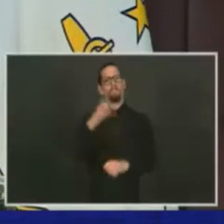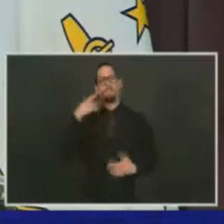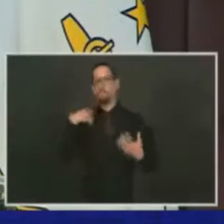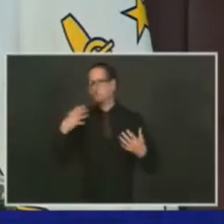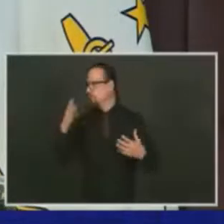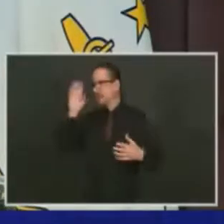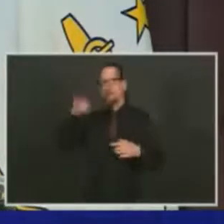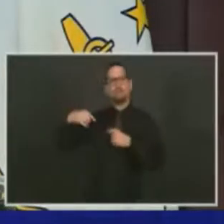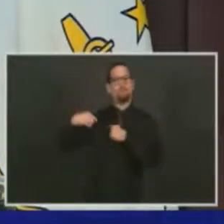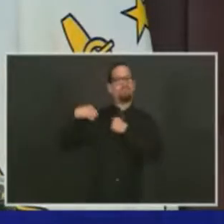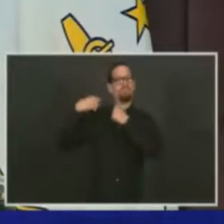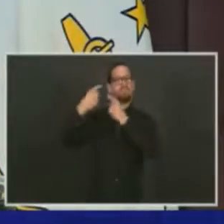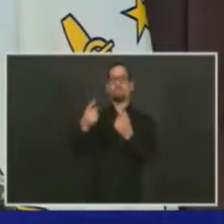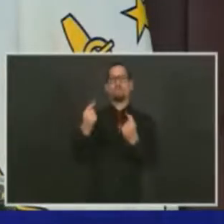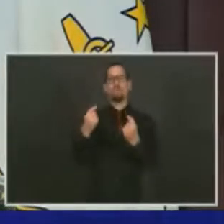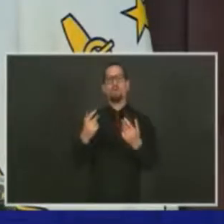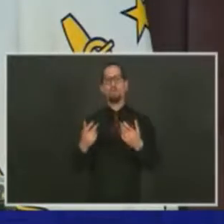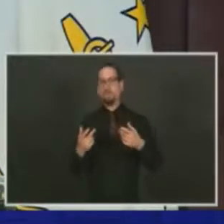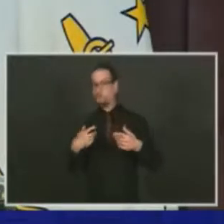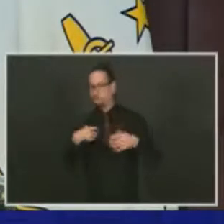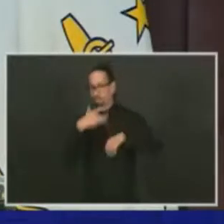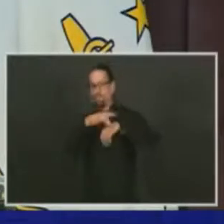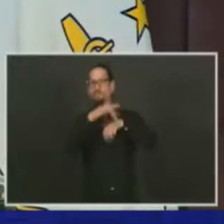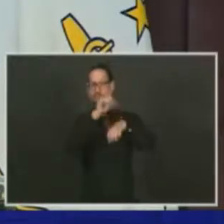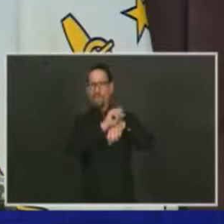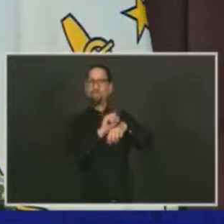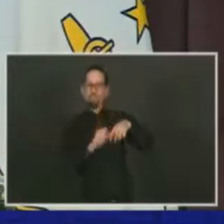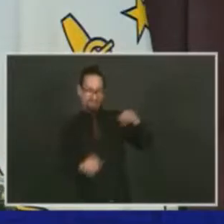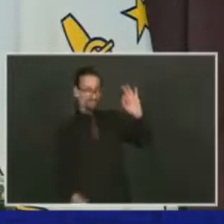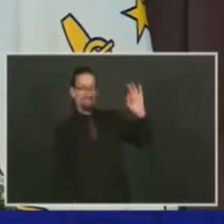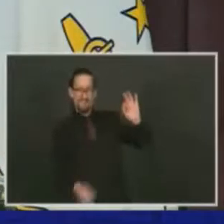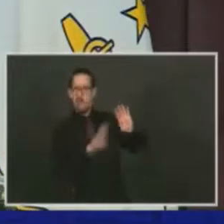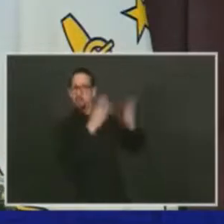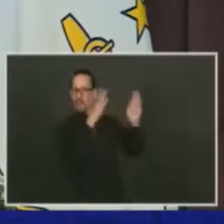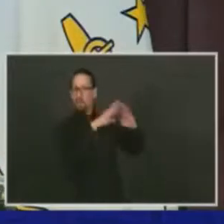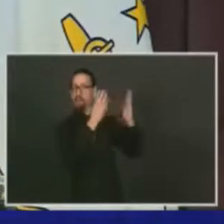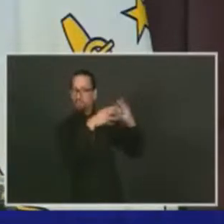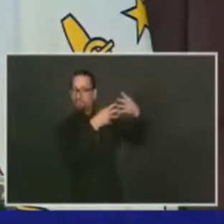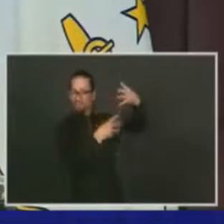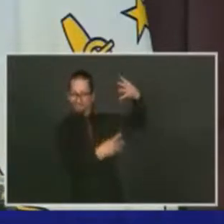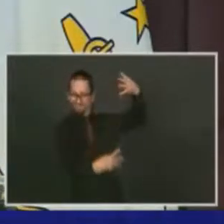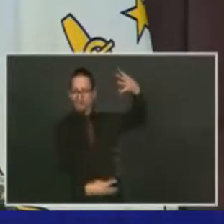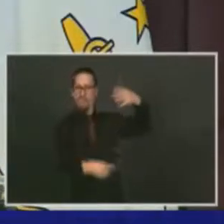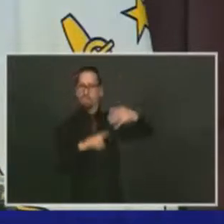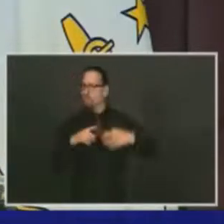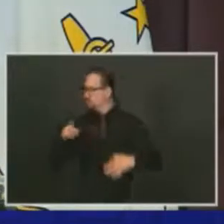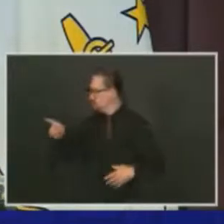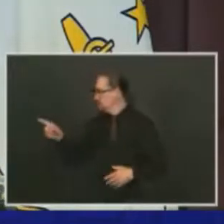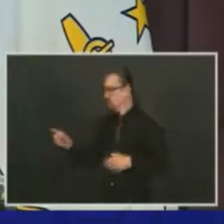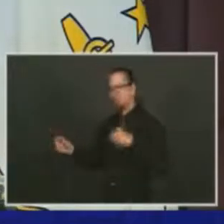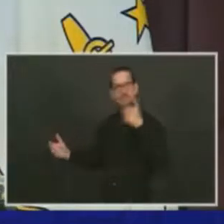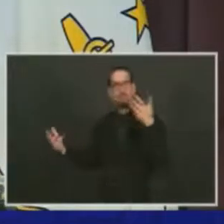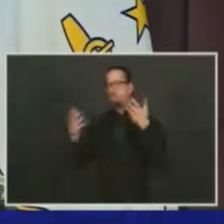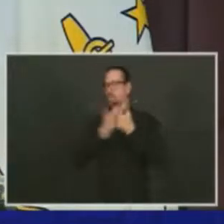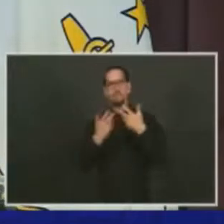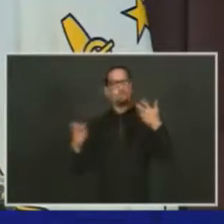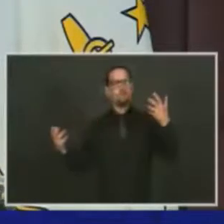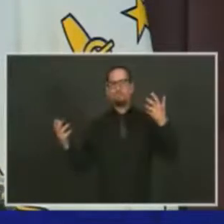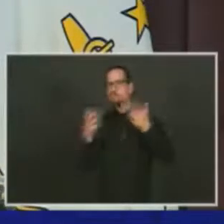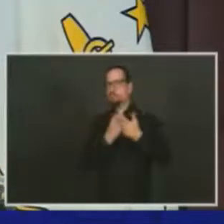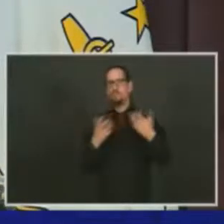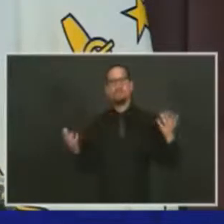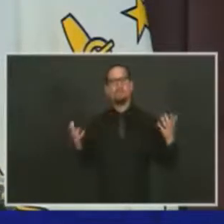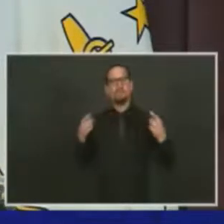have companies who right now in Rhode Island are looking to hire between now and the end of the year over 3,000